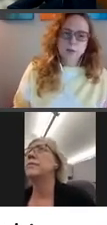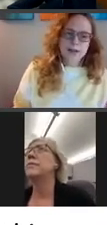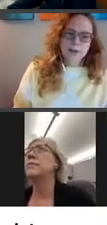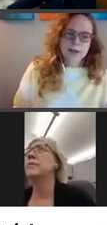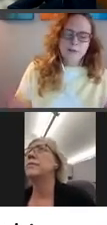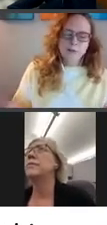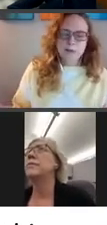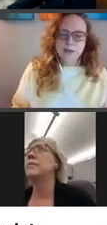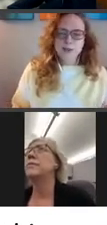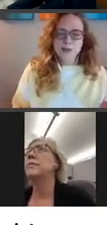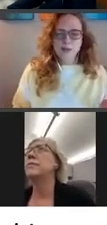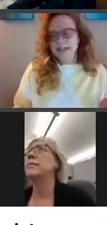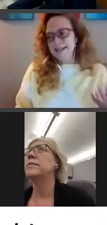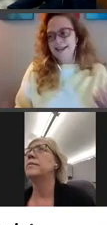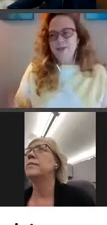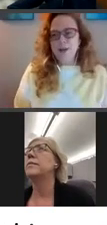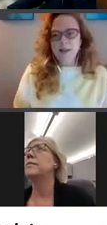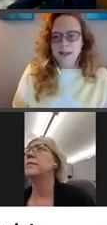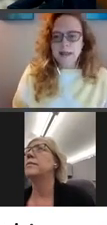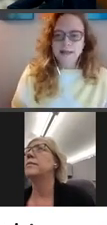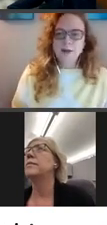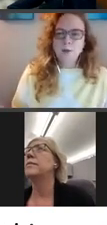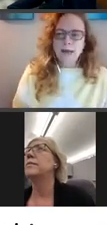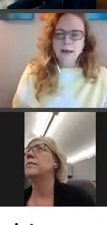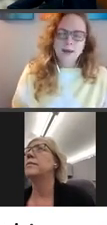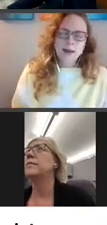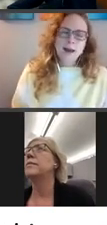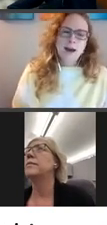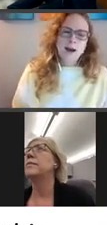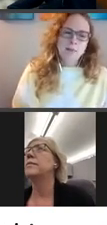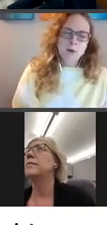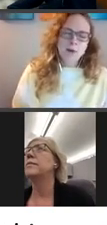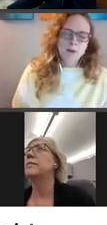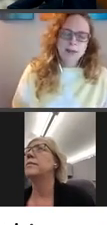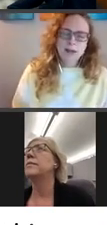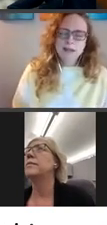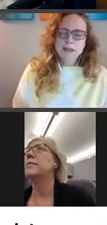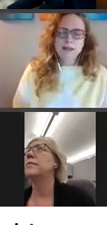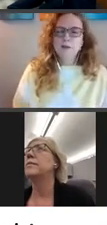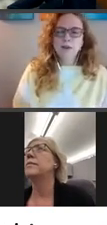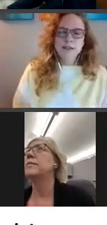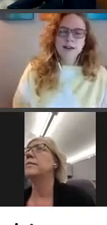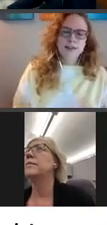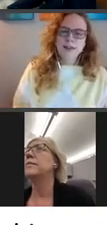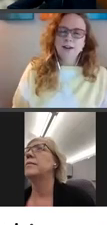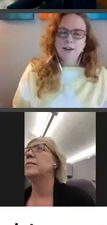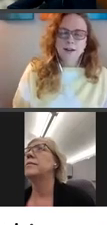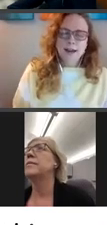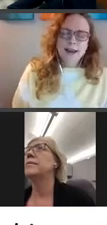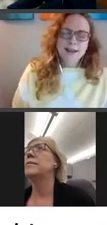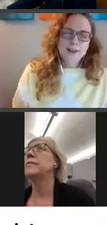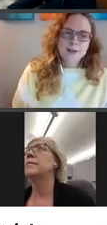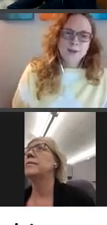not black and white, right? Information is presented in a very didactic way, but we realize that this work is not